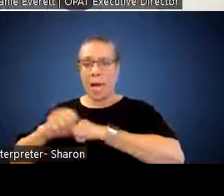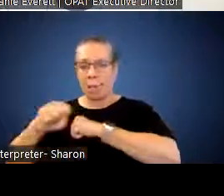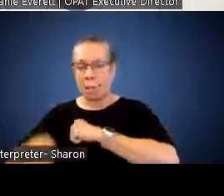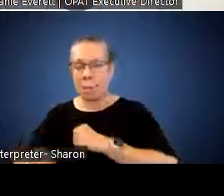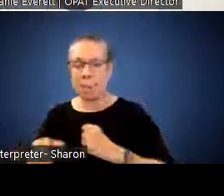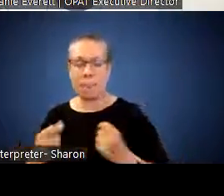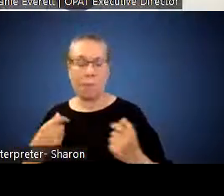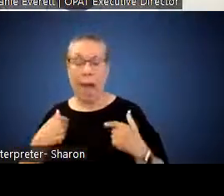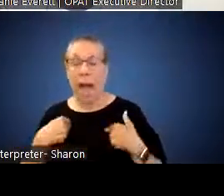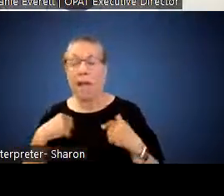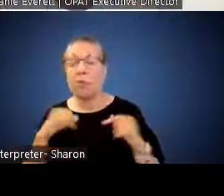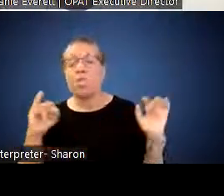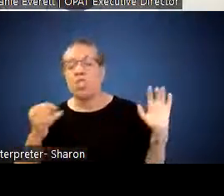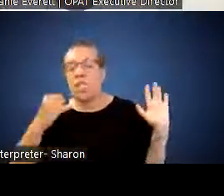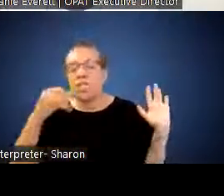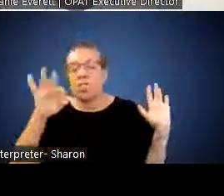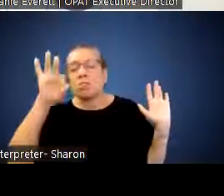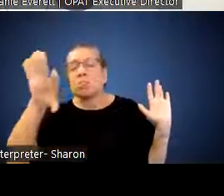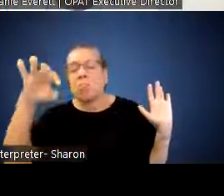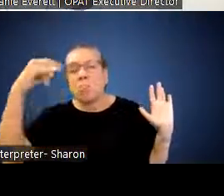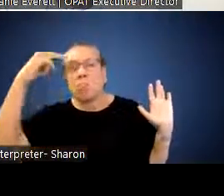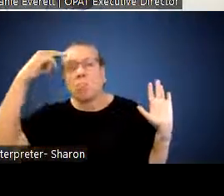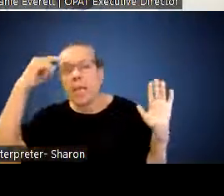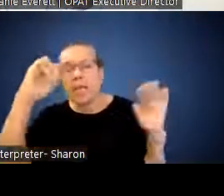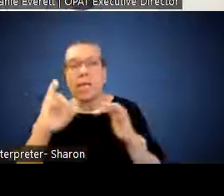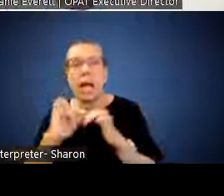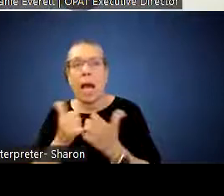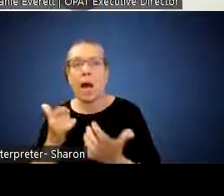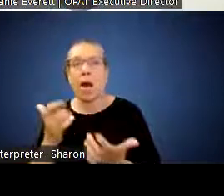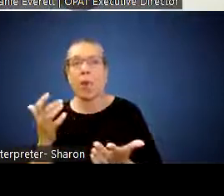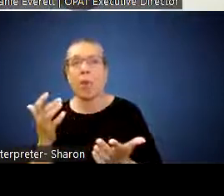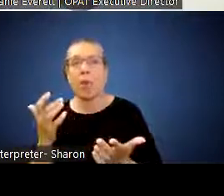ways to at least let some of our